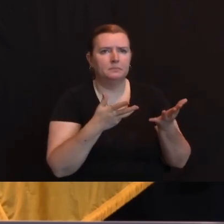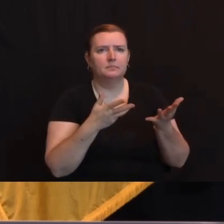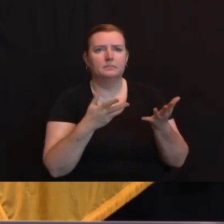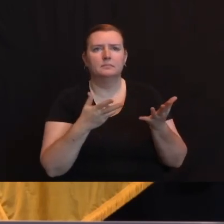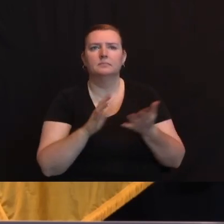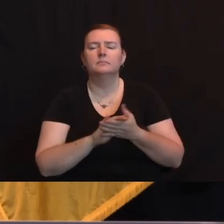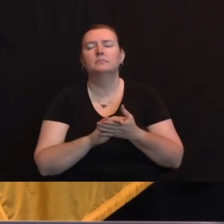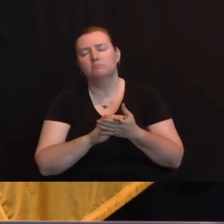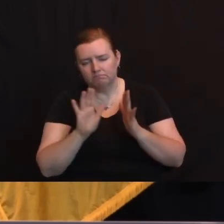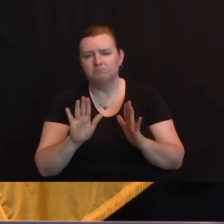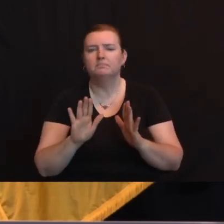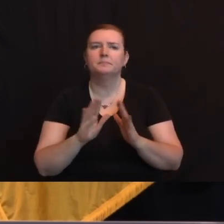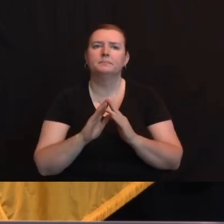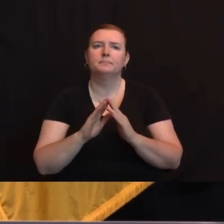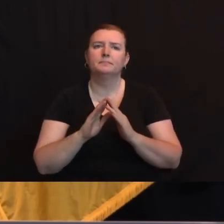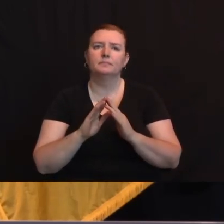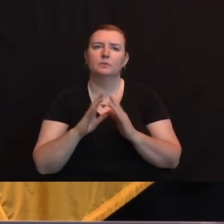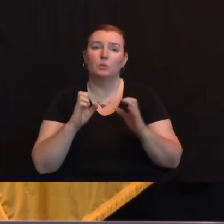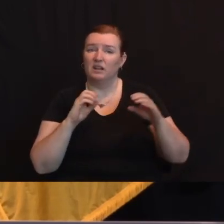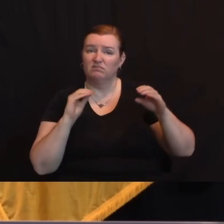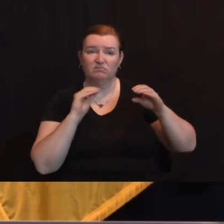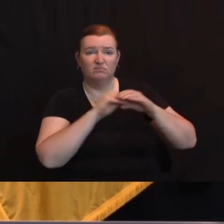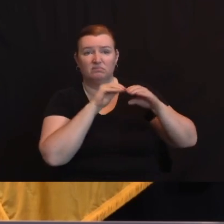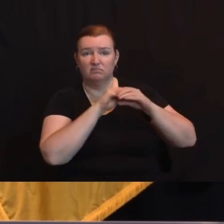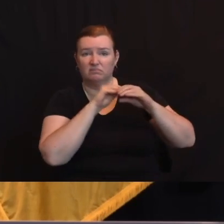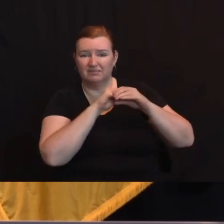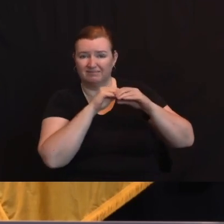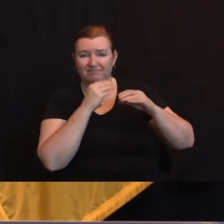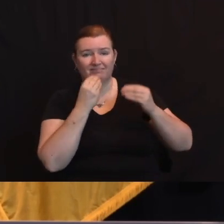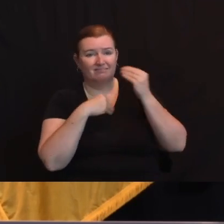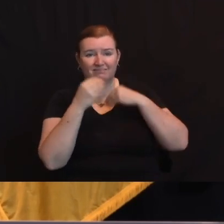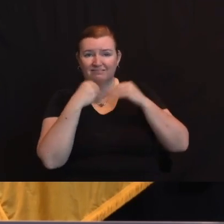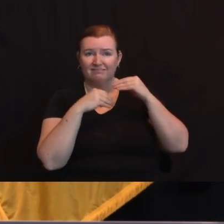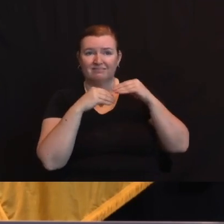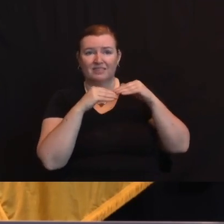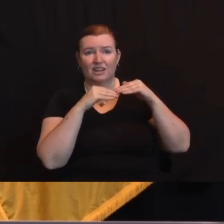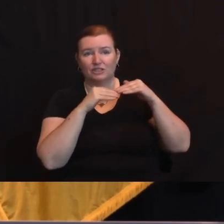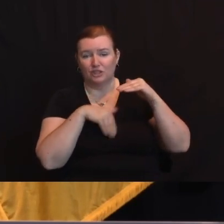limiting indoor gatherings to the lesser of 25% or 25 people is a pretty